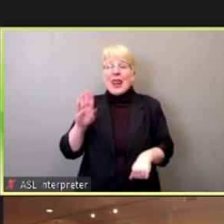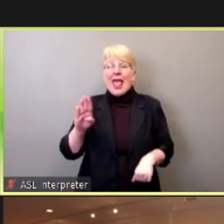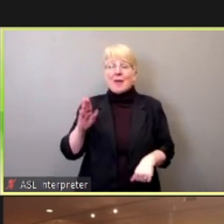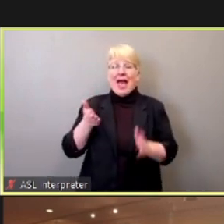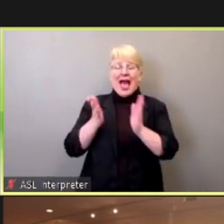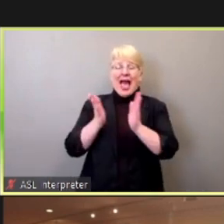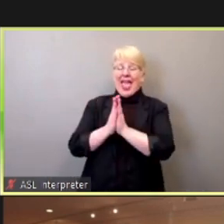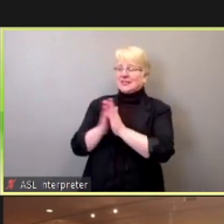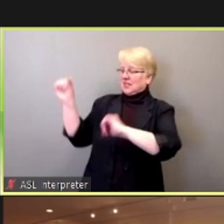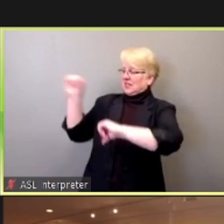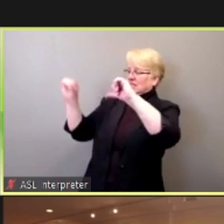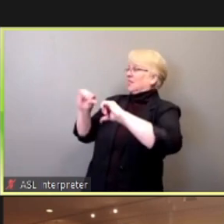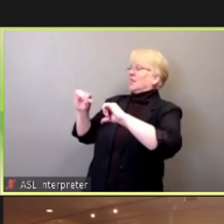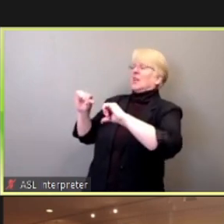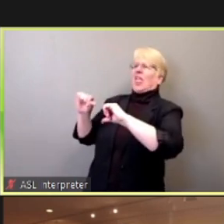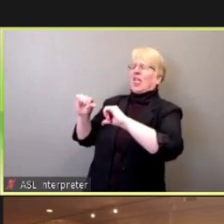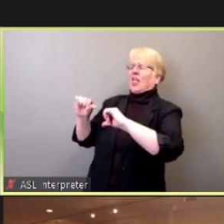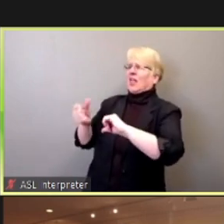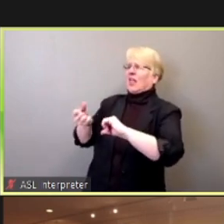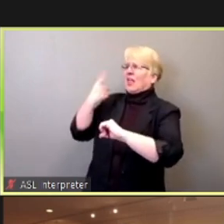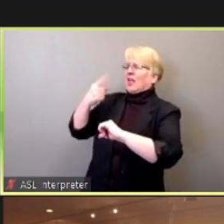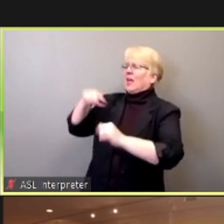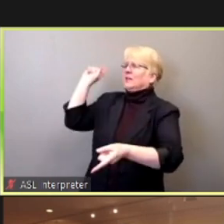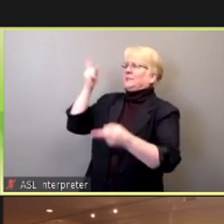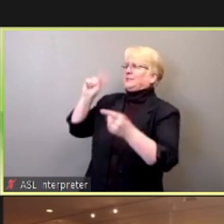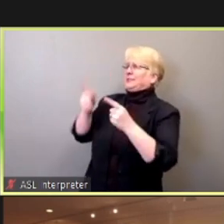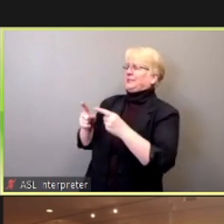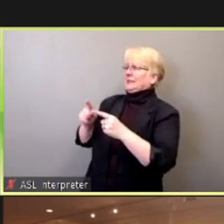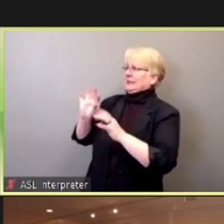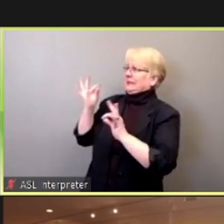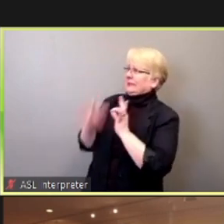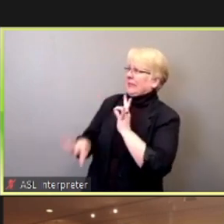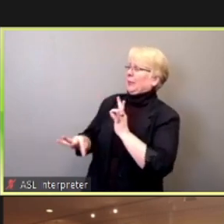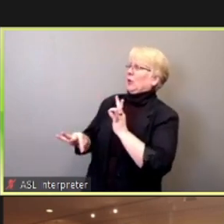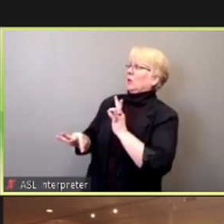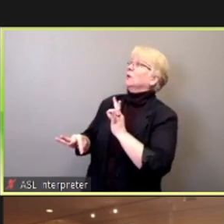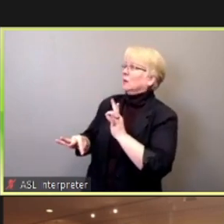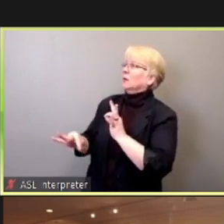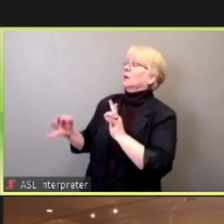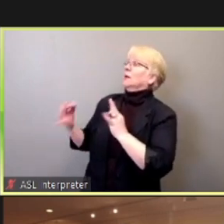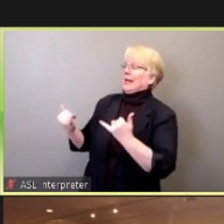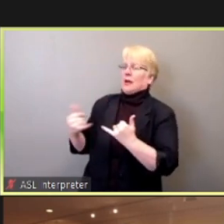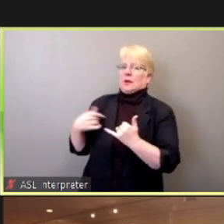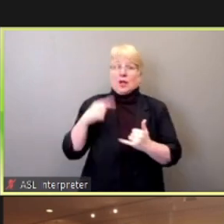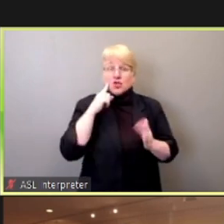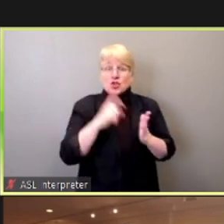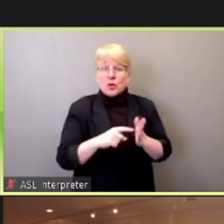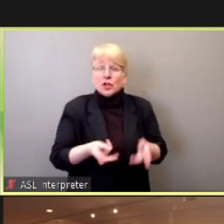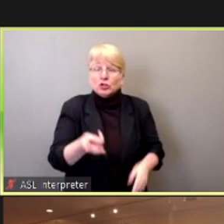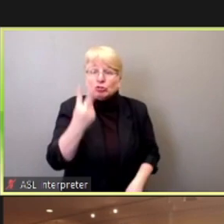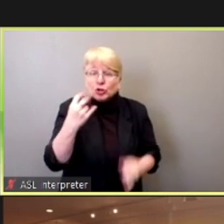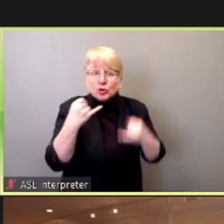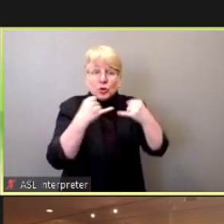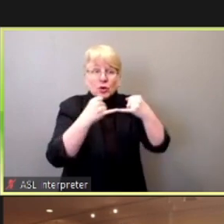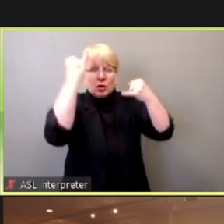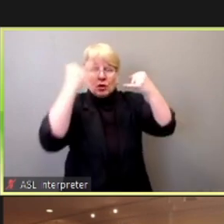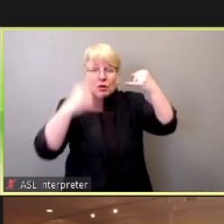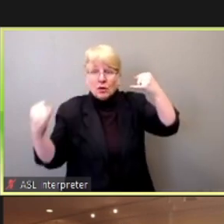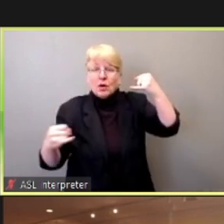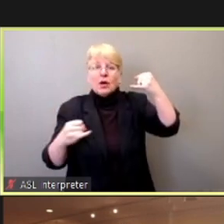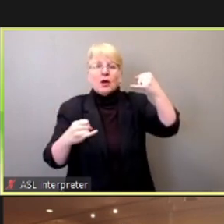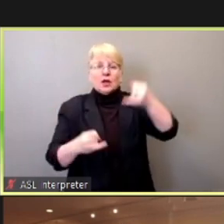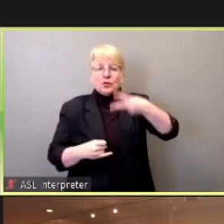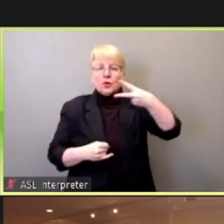to the level that I can understand it. And now I want to hopefully have you all understand it. There are 2 lines here. The first line, the red